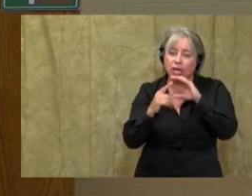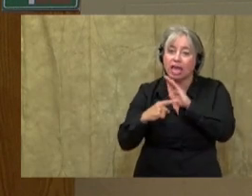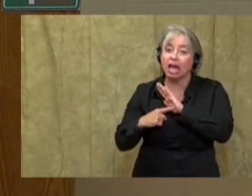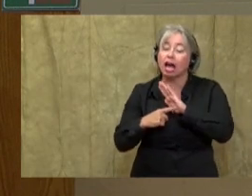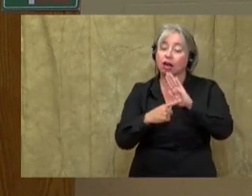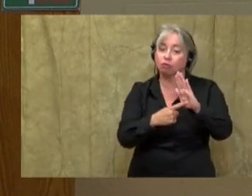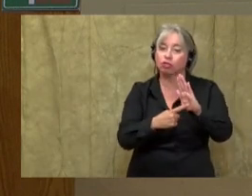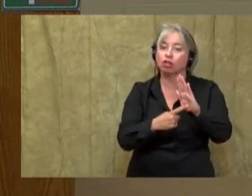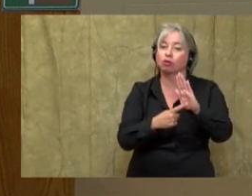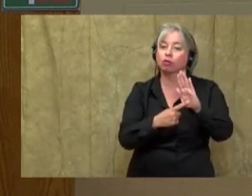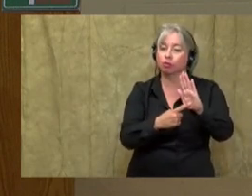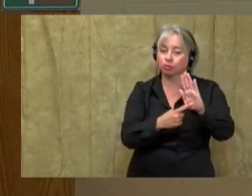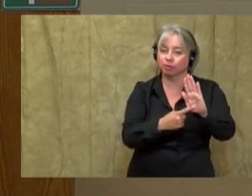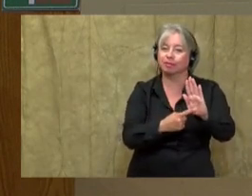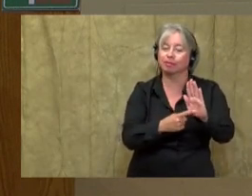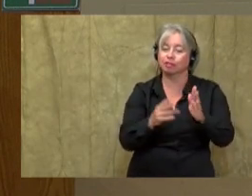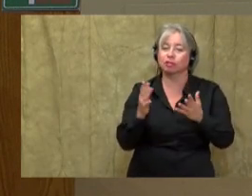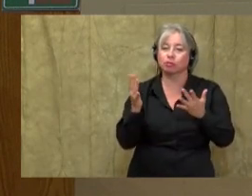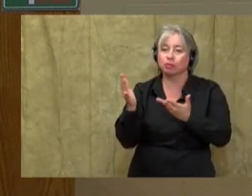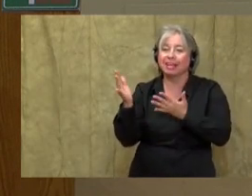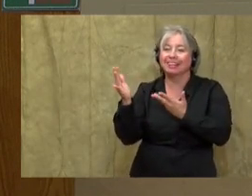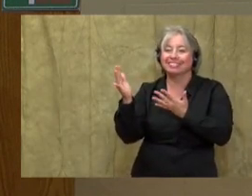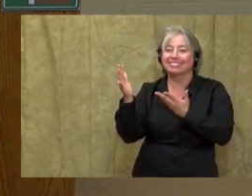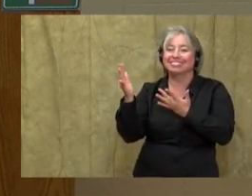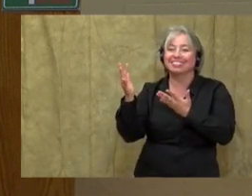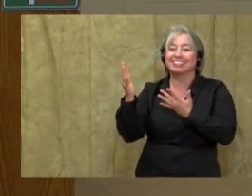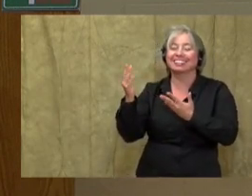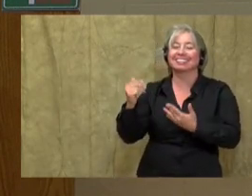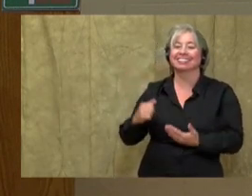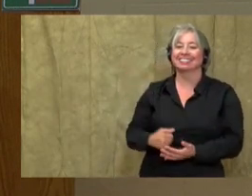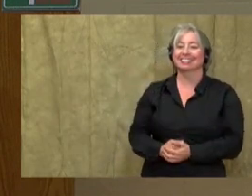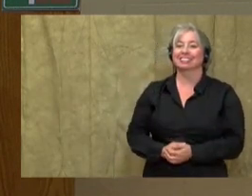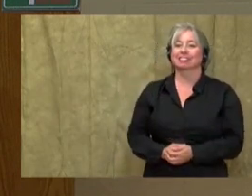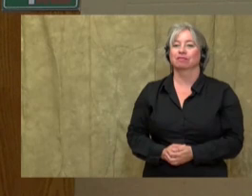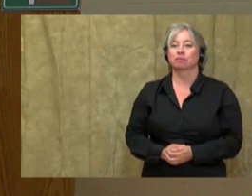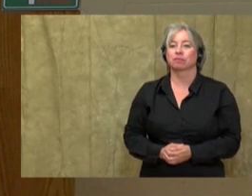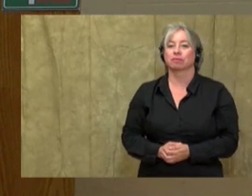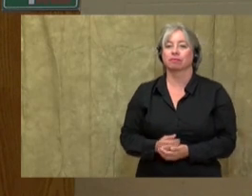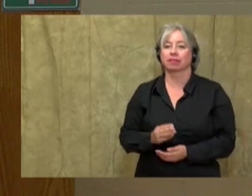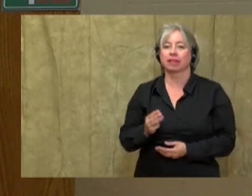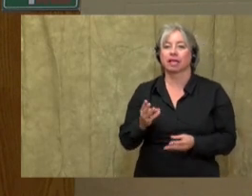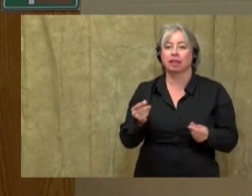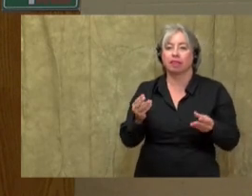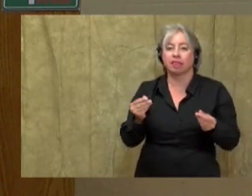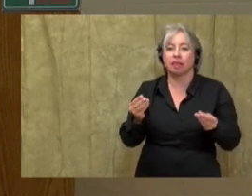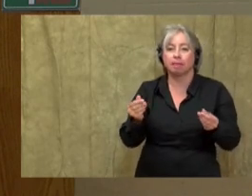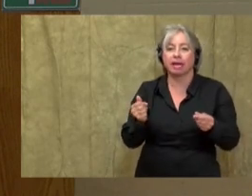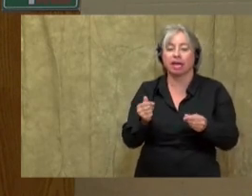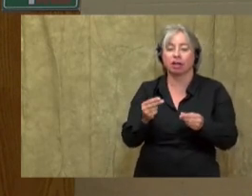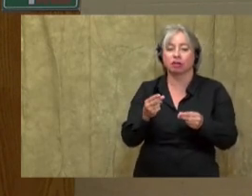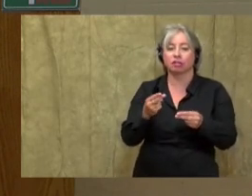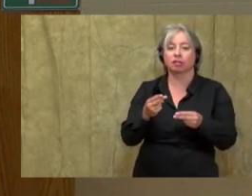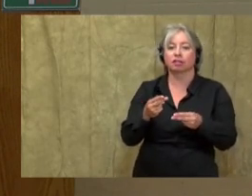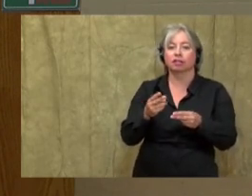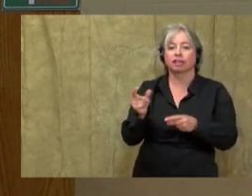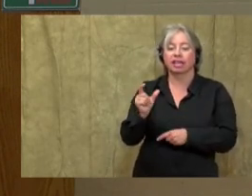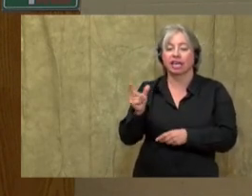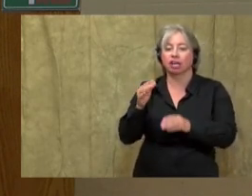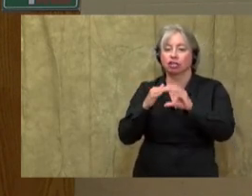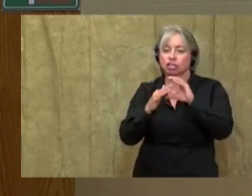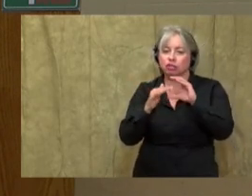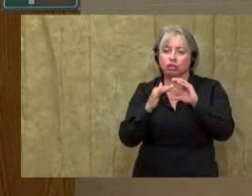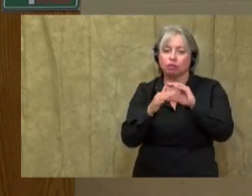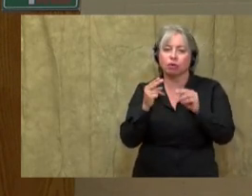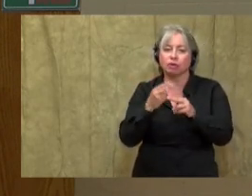examples, so don't get lost just yet. We call the matter that the energy travels through a medium. And